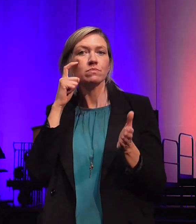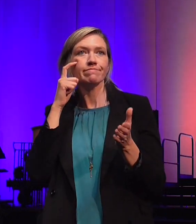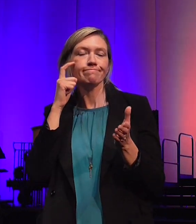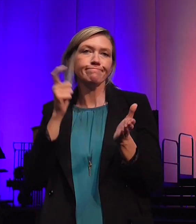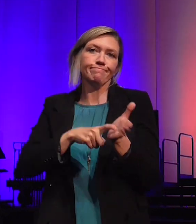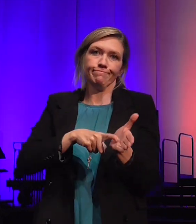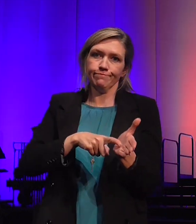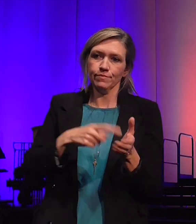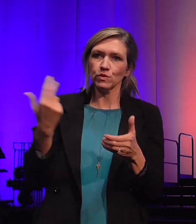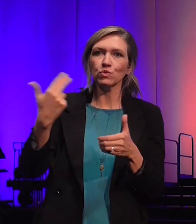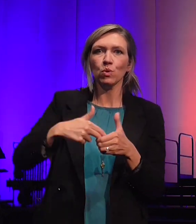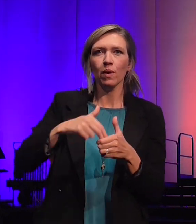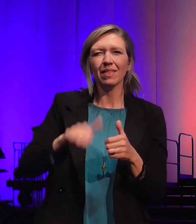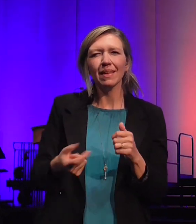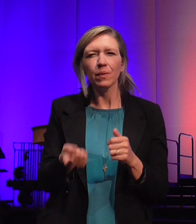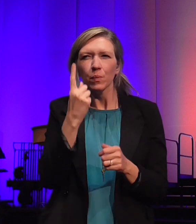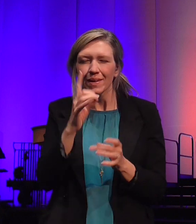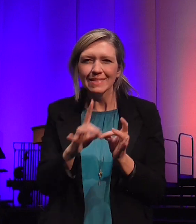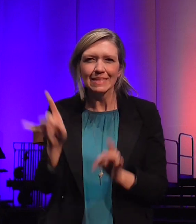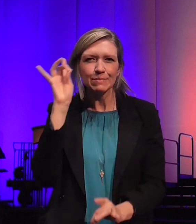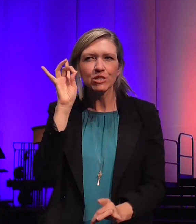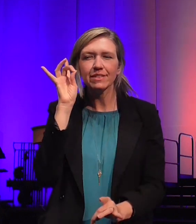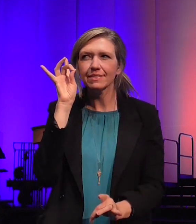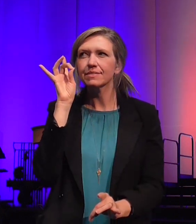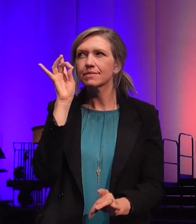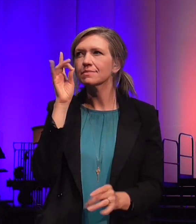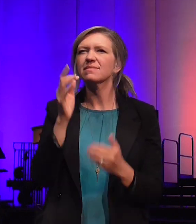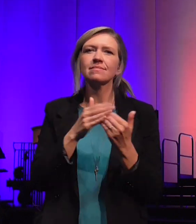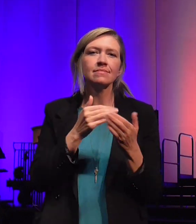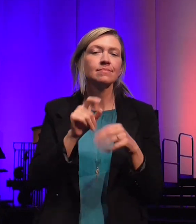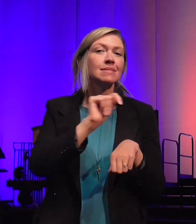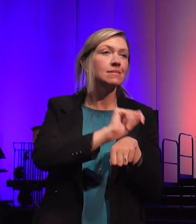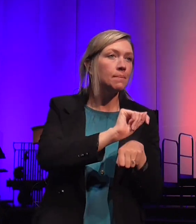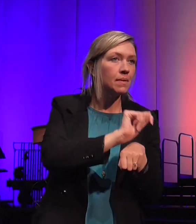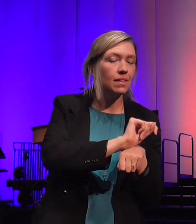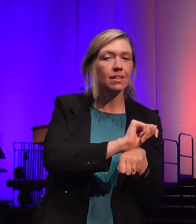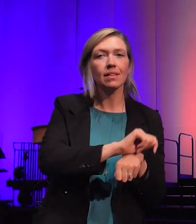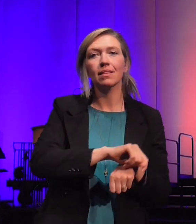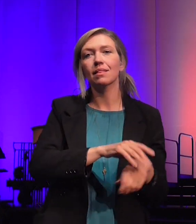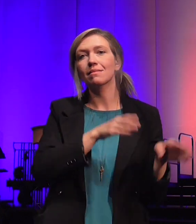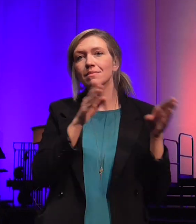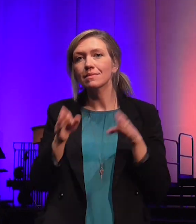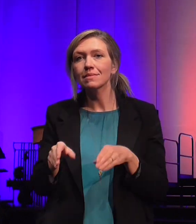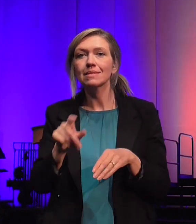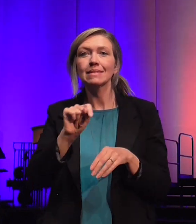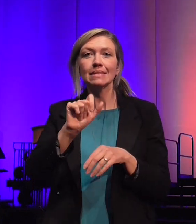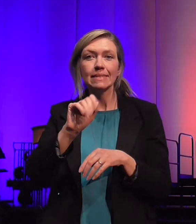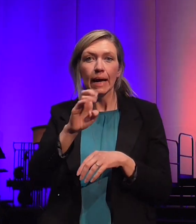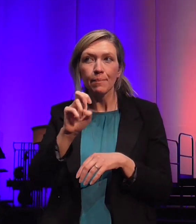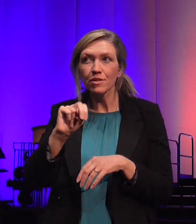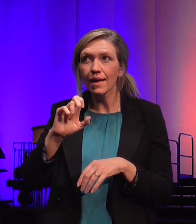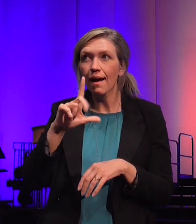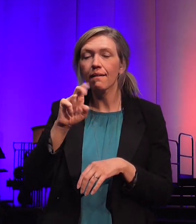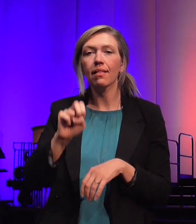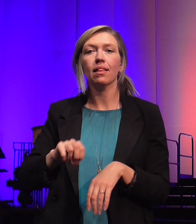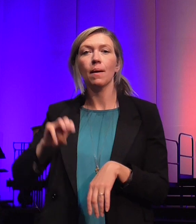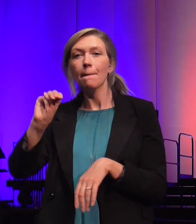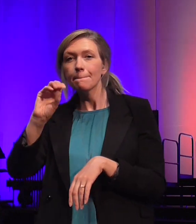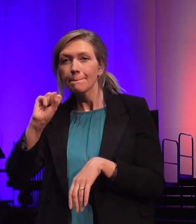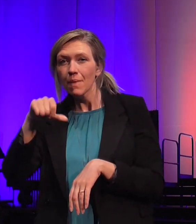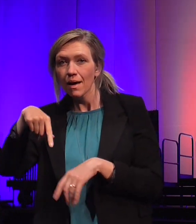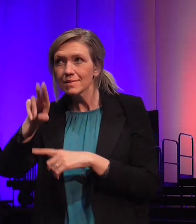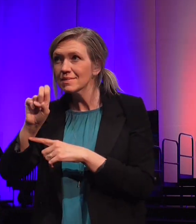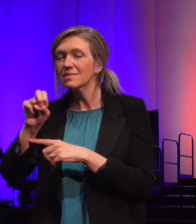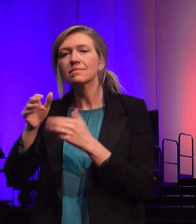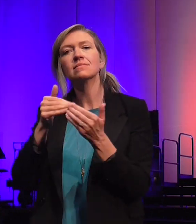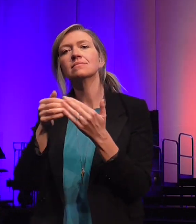in the recognition of this one Spirit, whether it be in a temple, in a tabernacle, in a